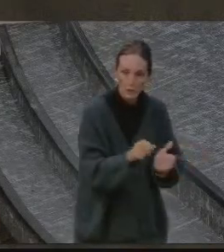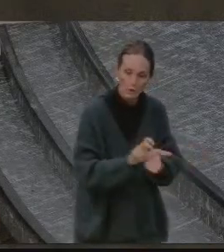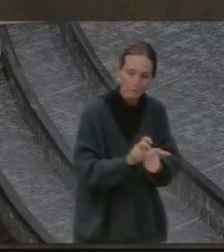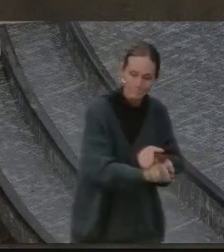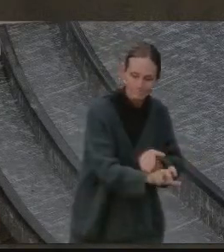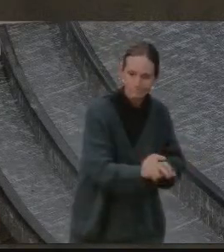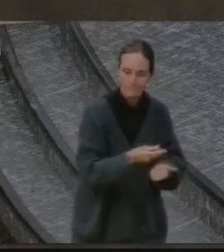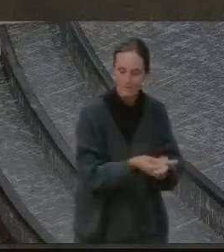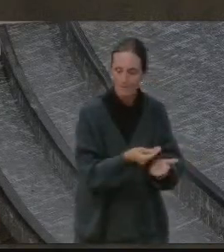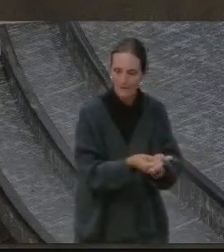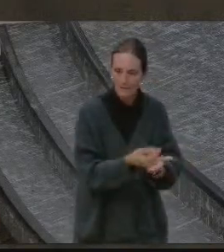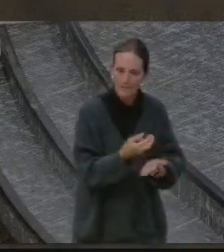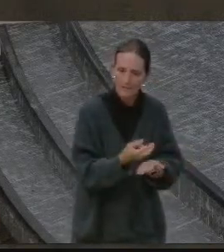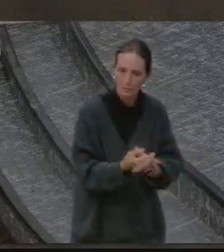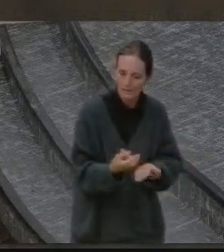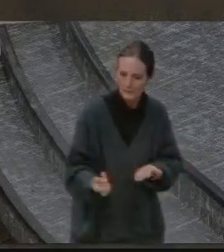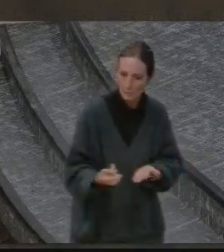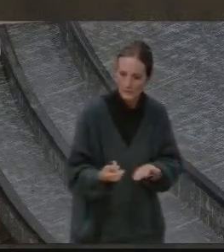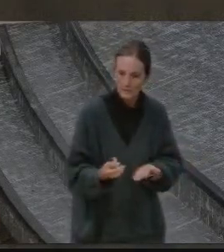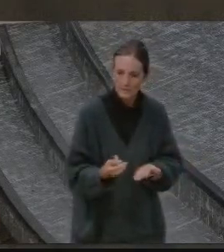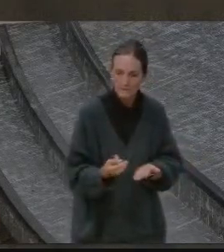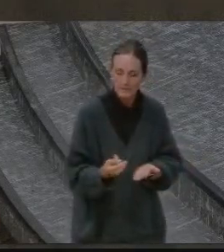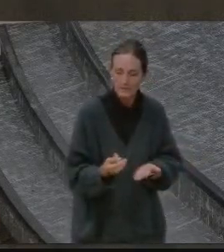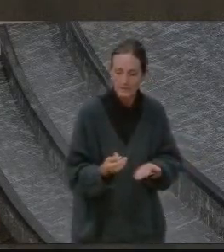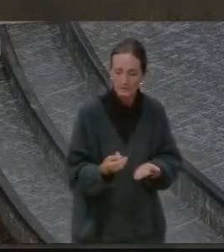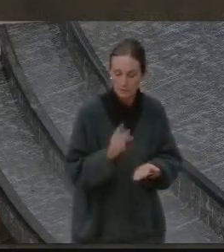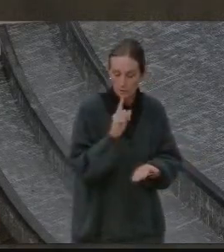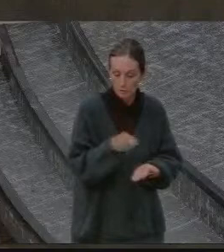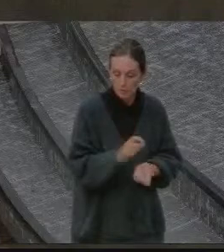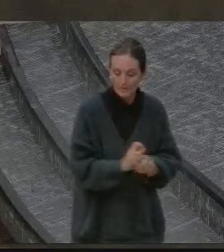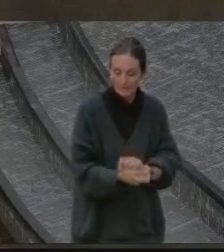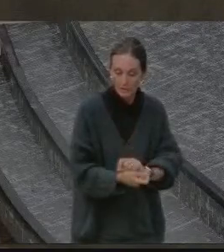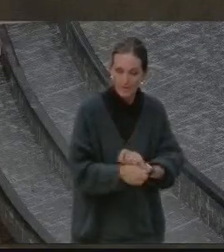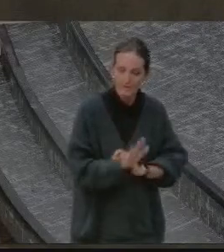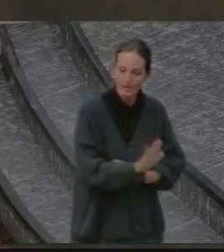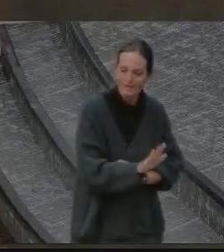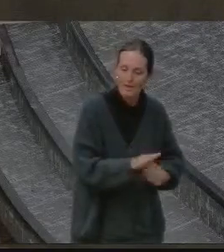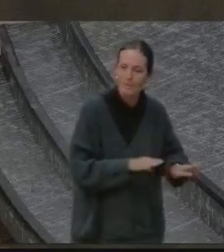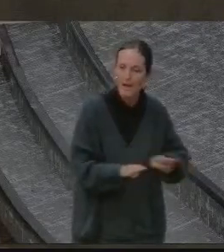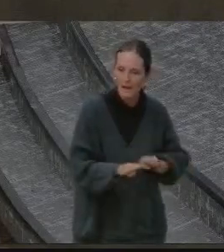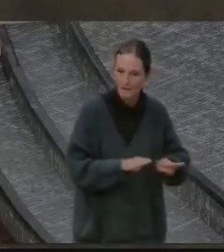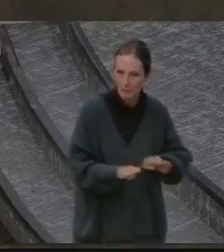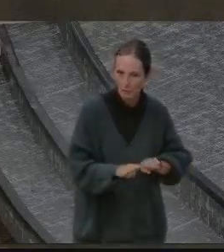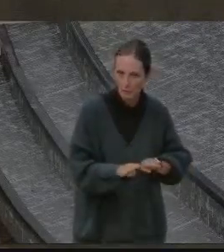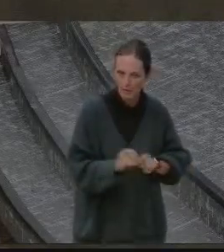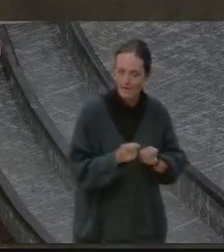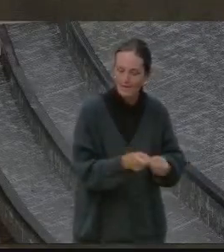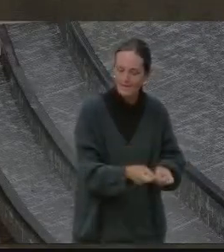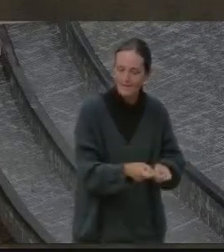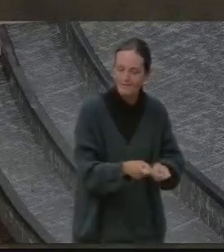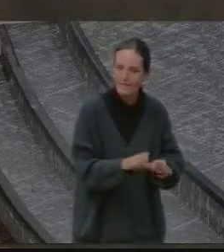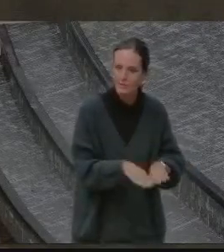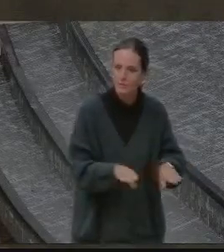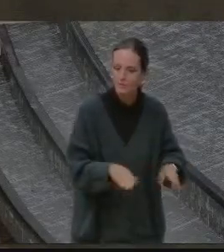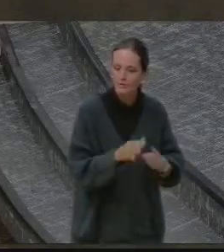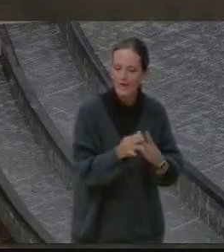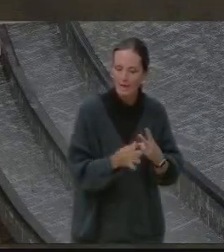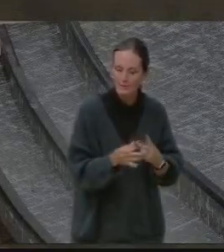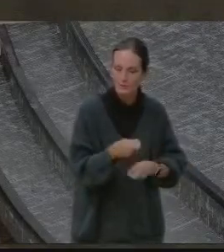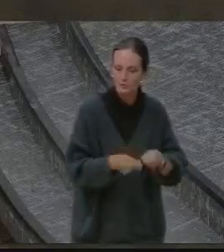resources towards really changing behaviors and giving children options to